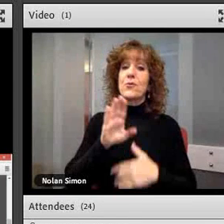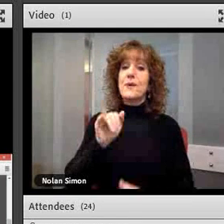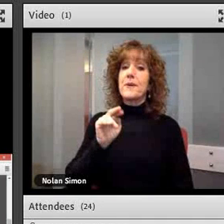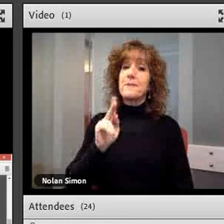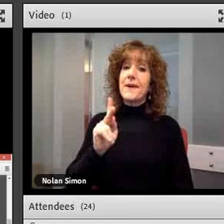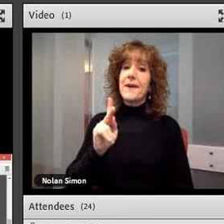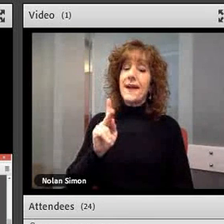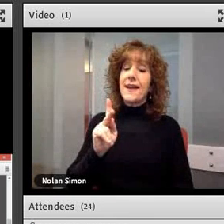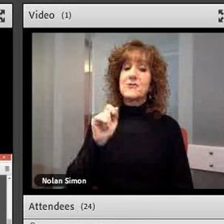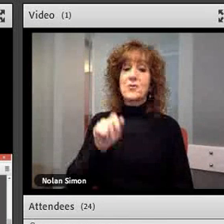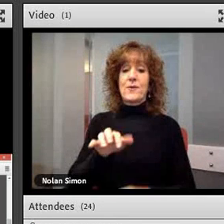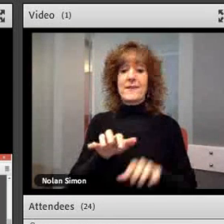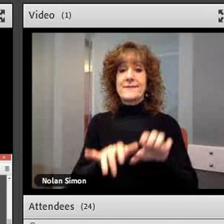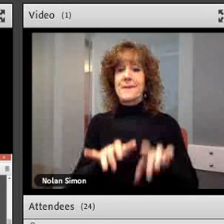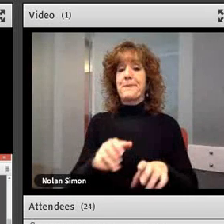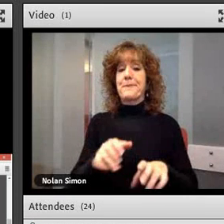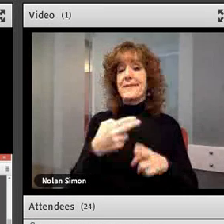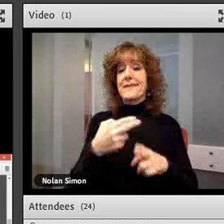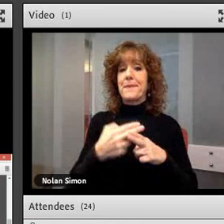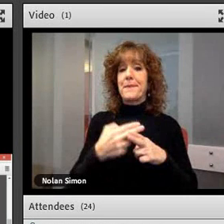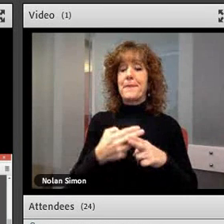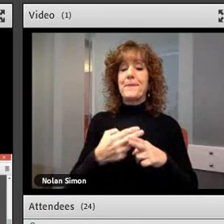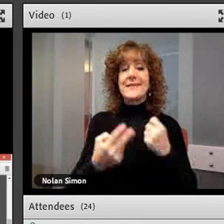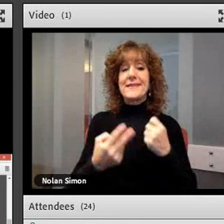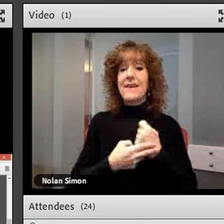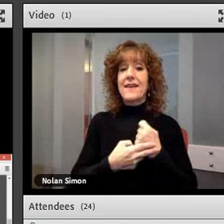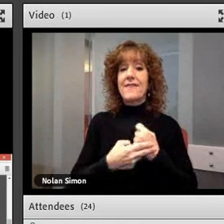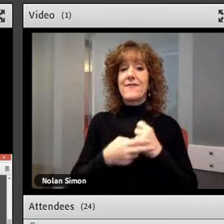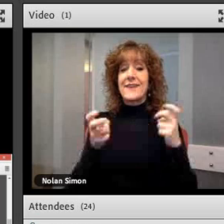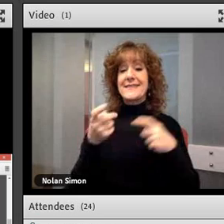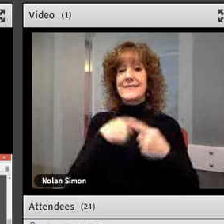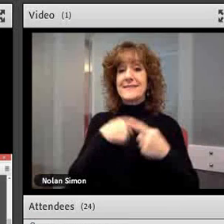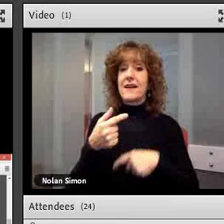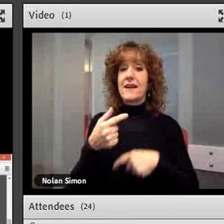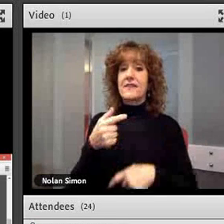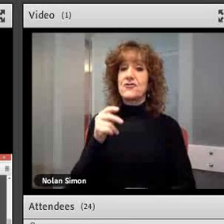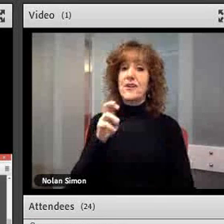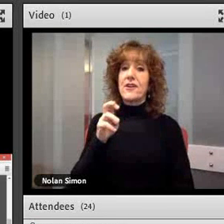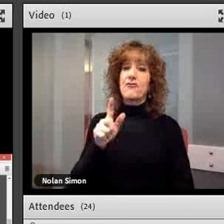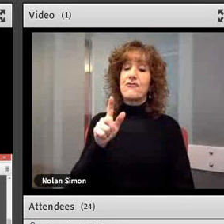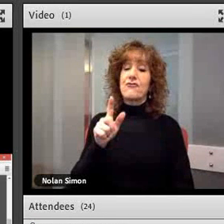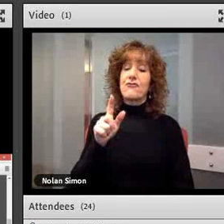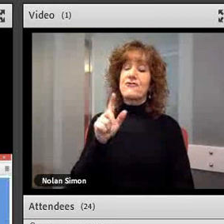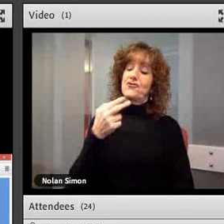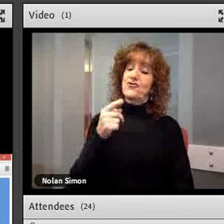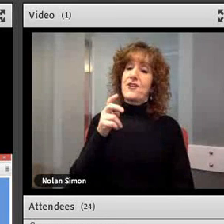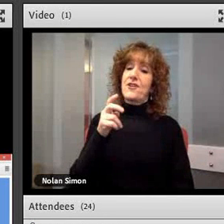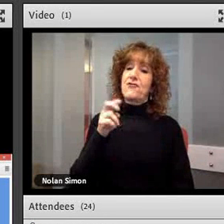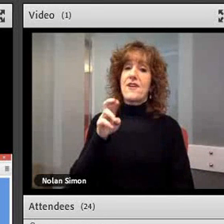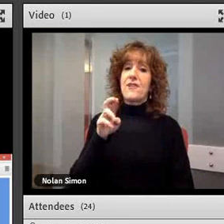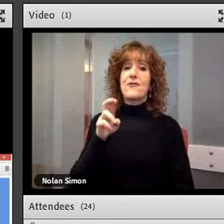the name and save it in your sign generator bank. You can print it if you want.